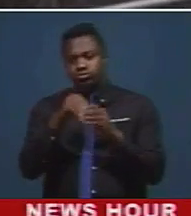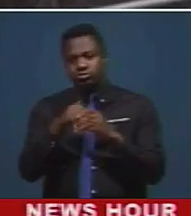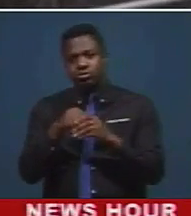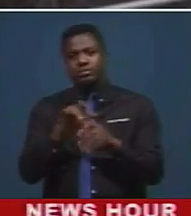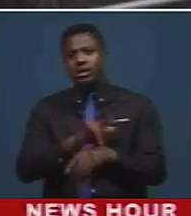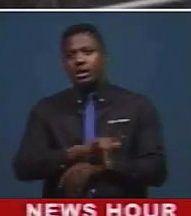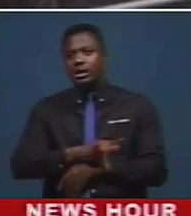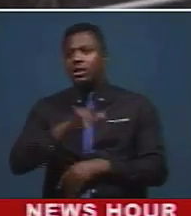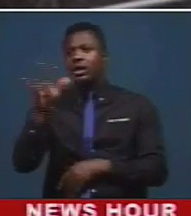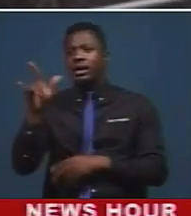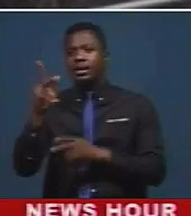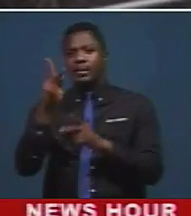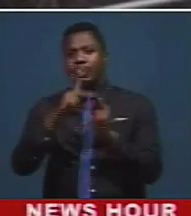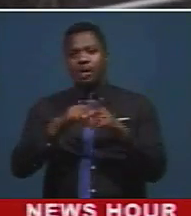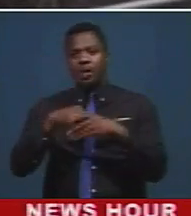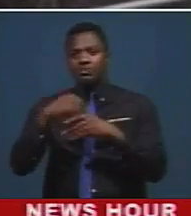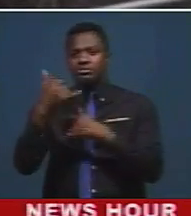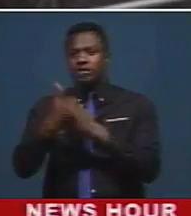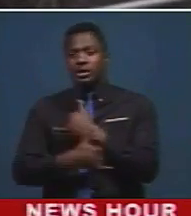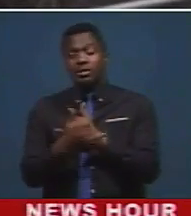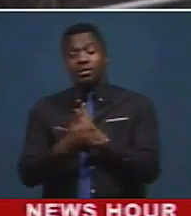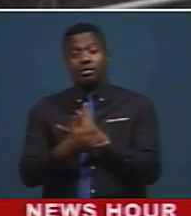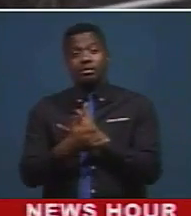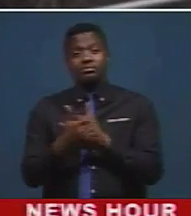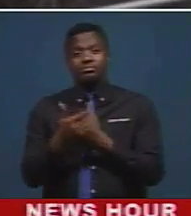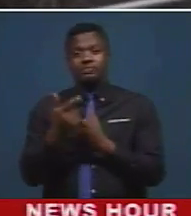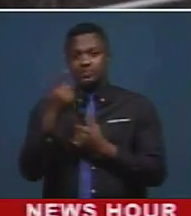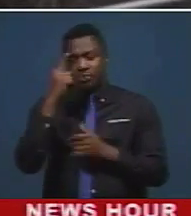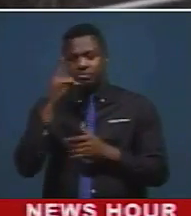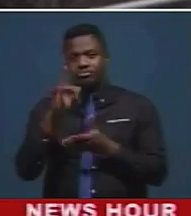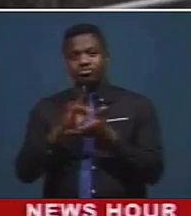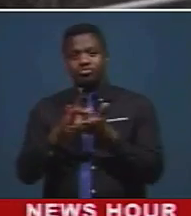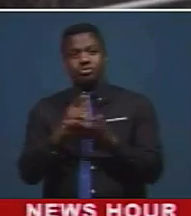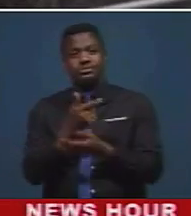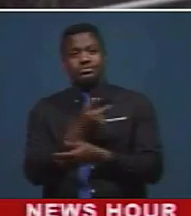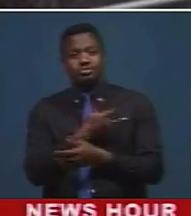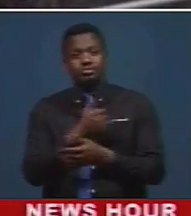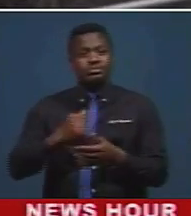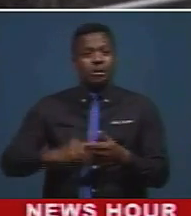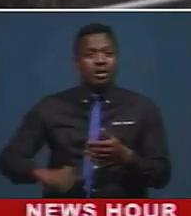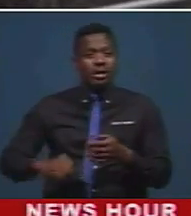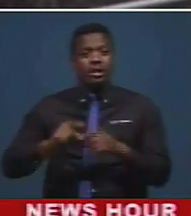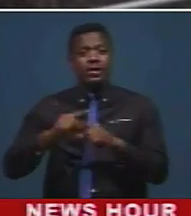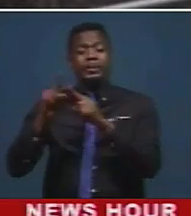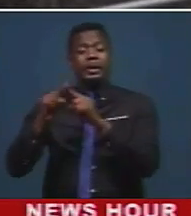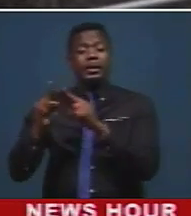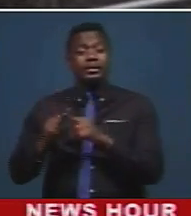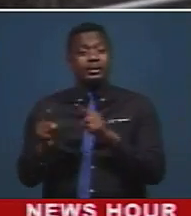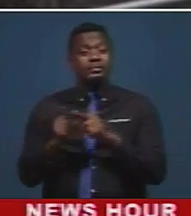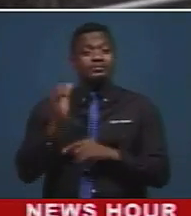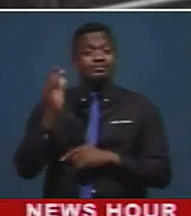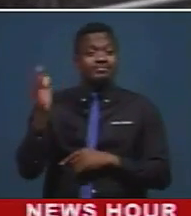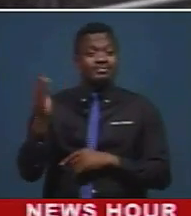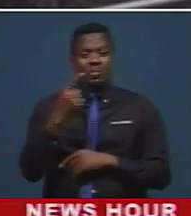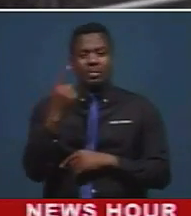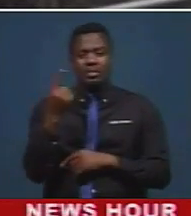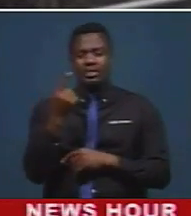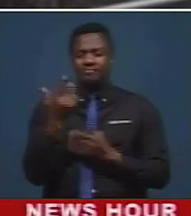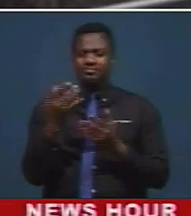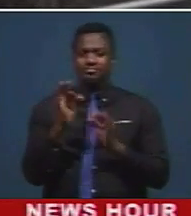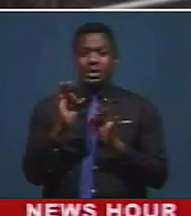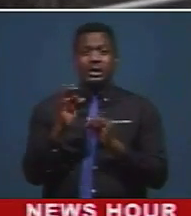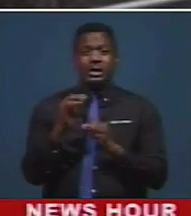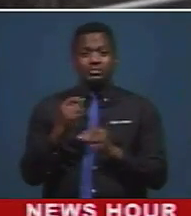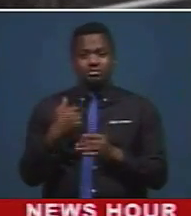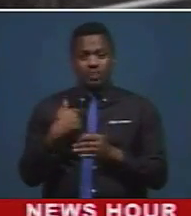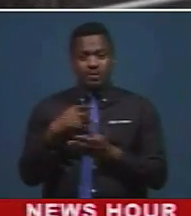people outside the shores of Ghana for treatment of acute nephrology cases, and it is only fair that